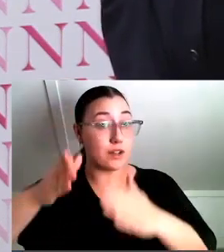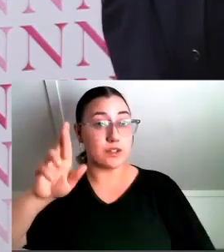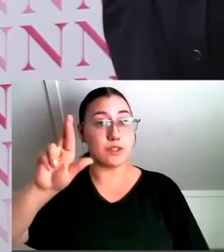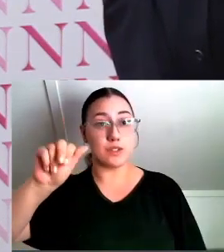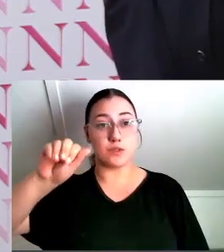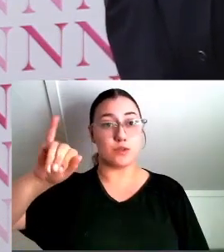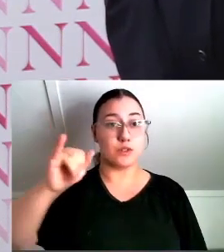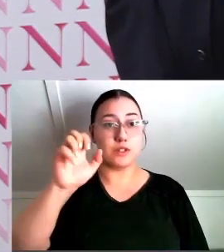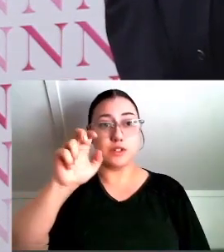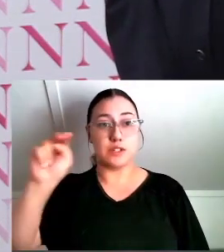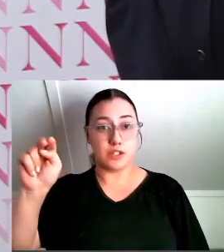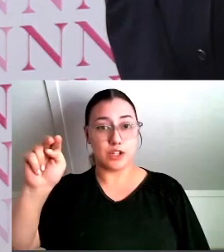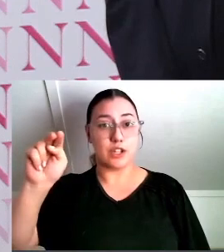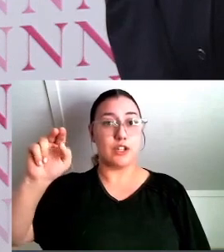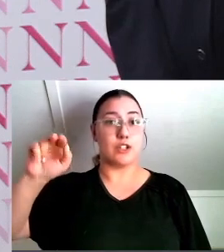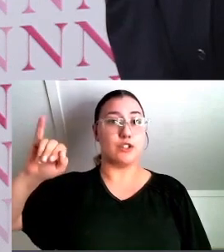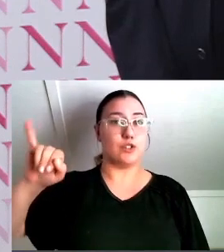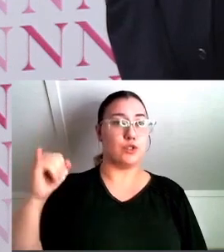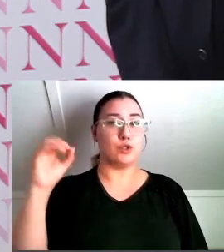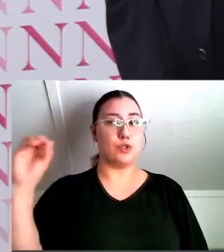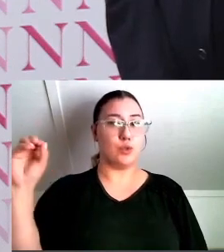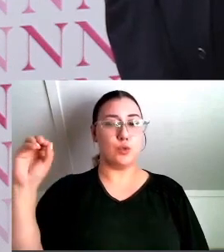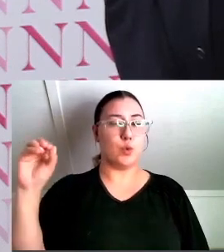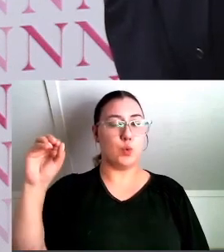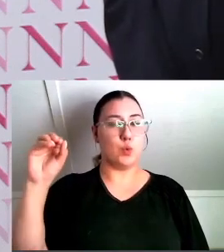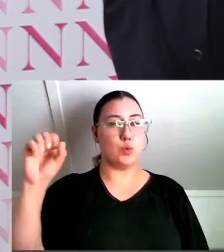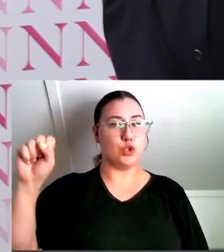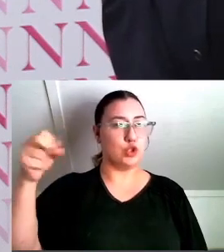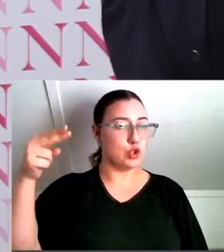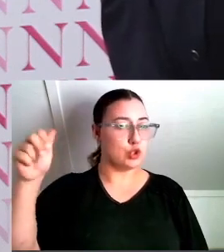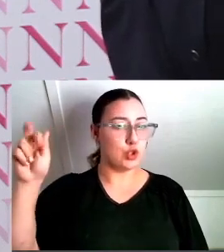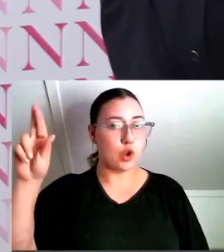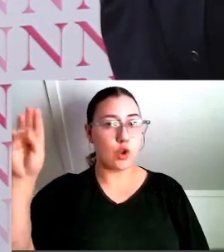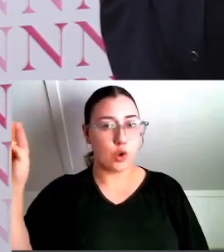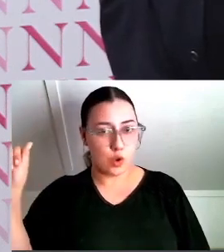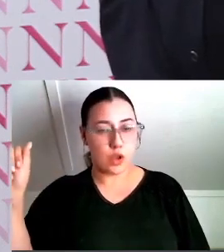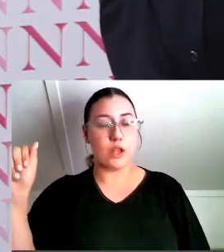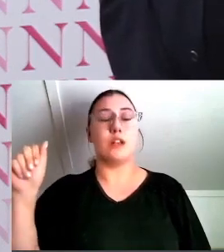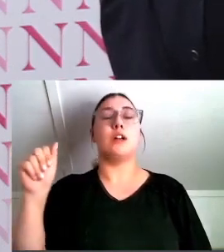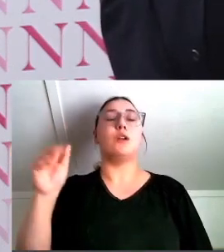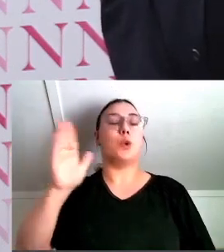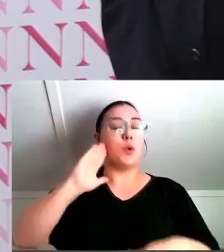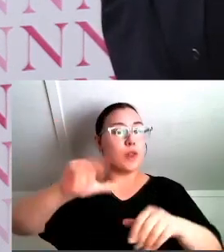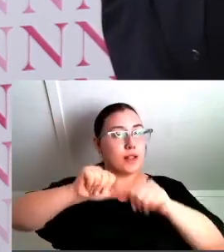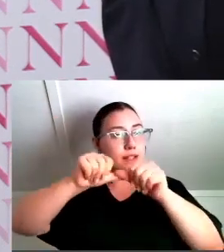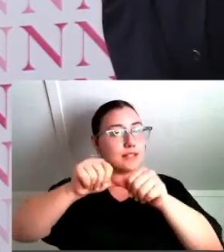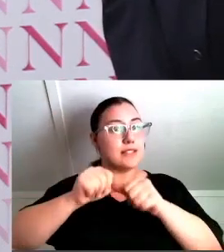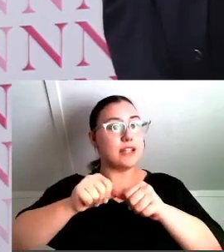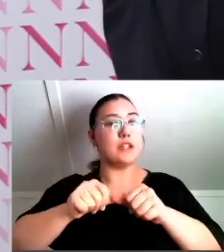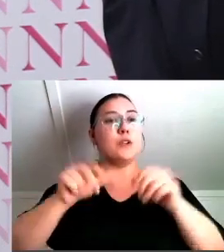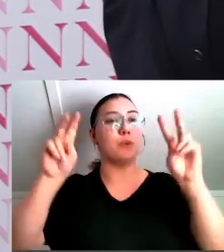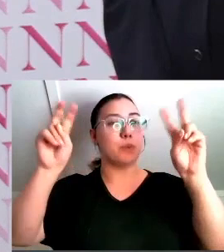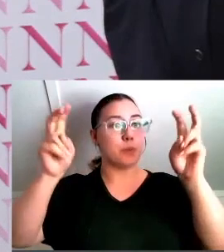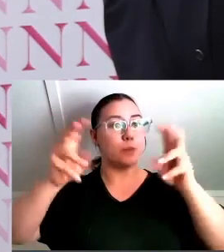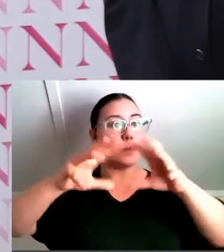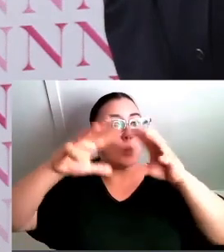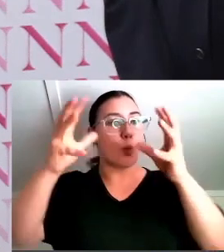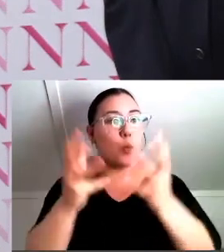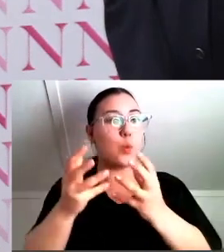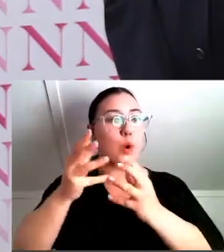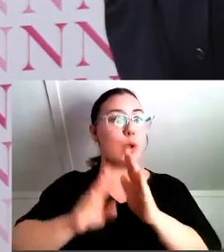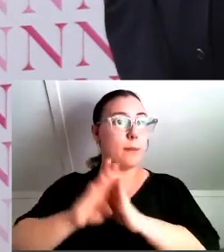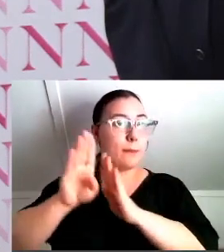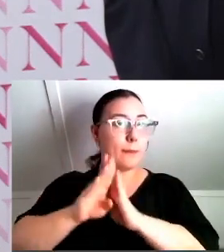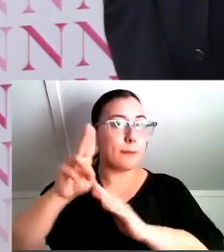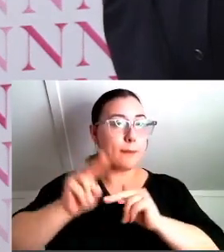on world-making, world-building. And the little preview that Dr. Chambliss gave me this afternoon of his talk leads me to